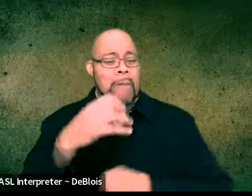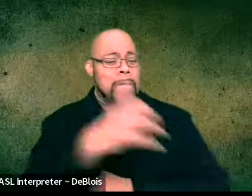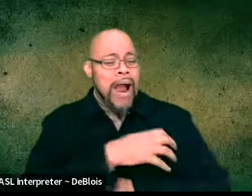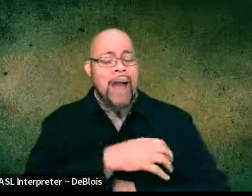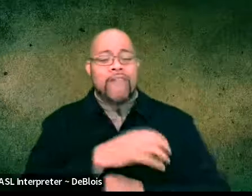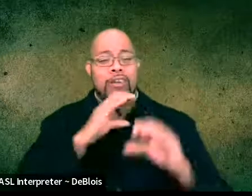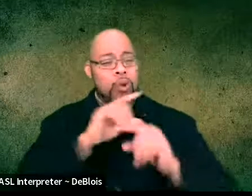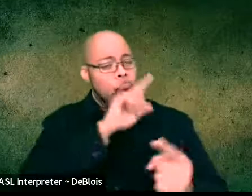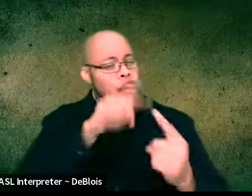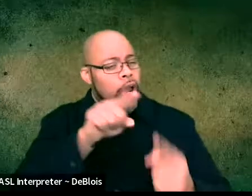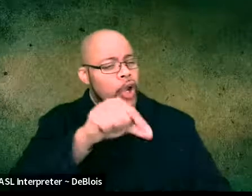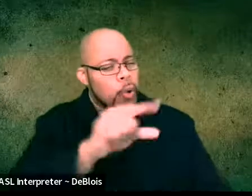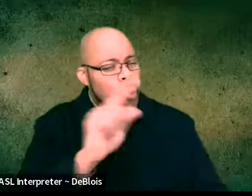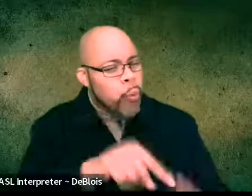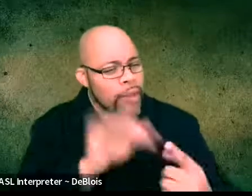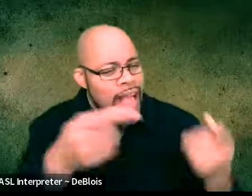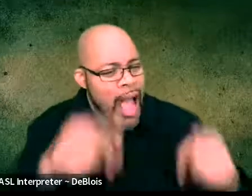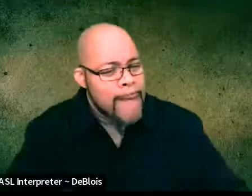when is that going to be, Q?